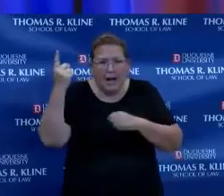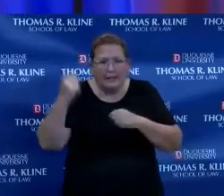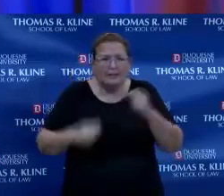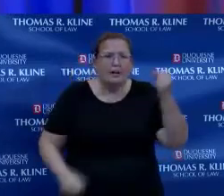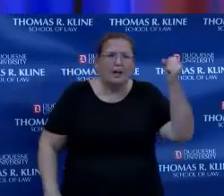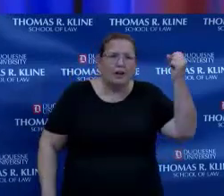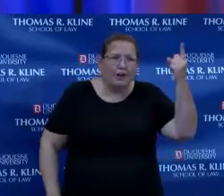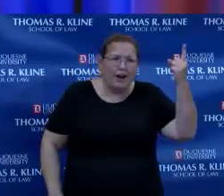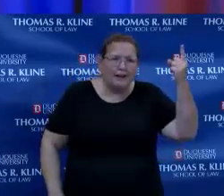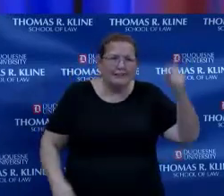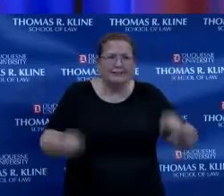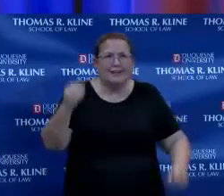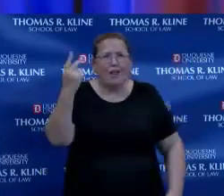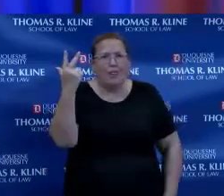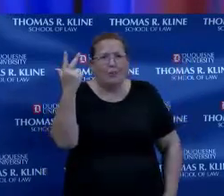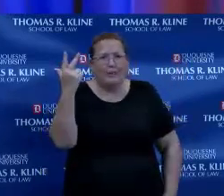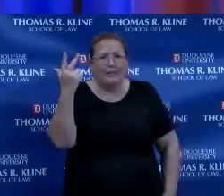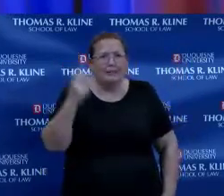Three,